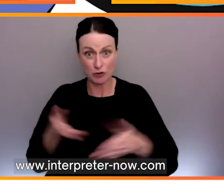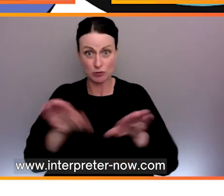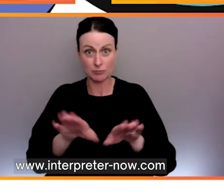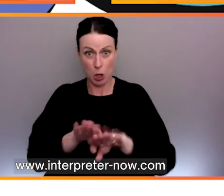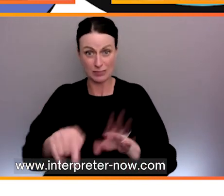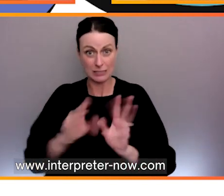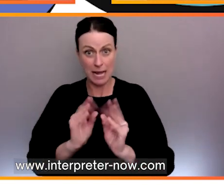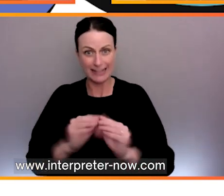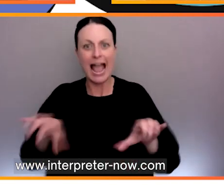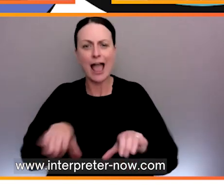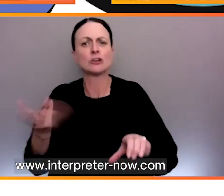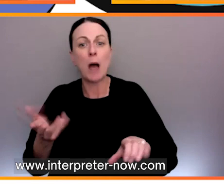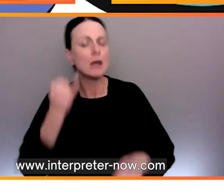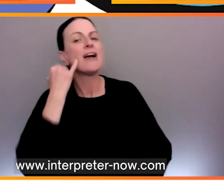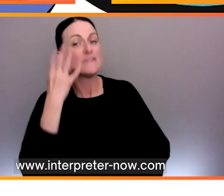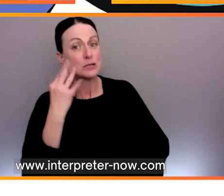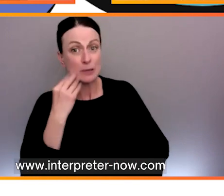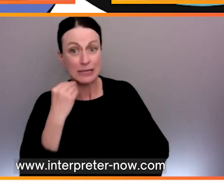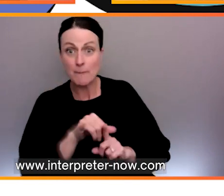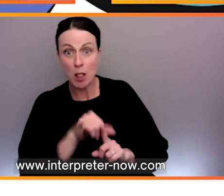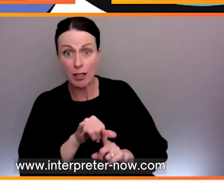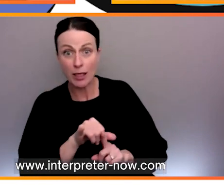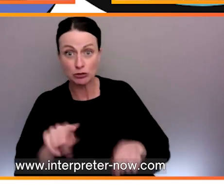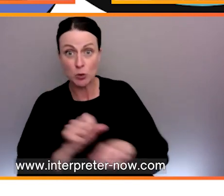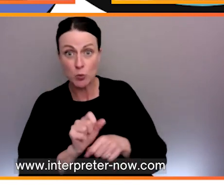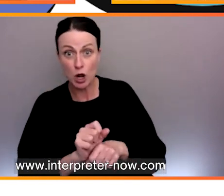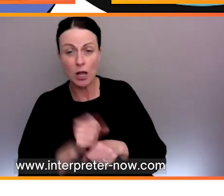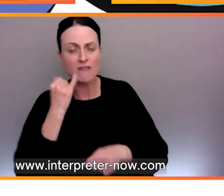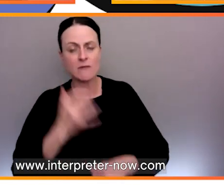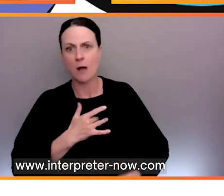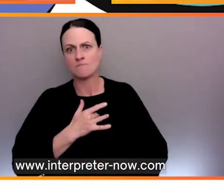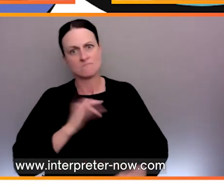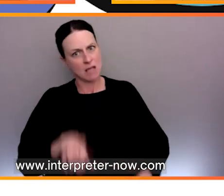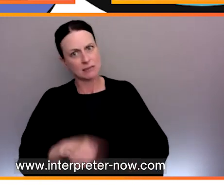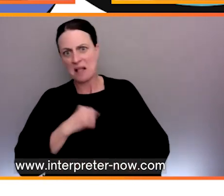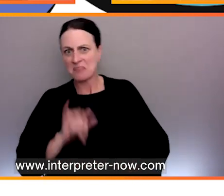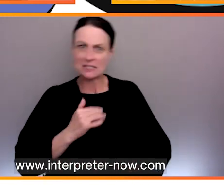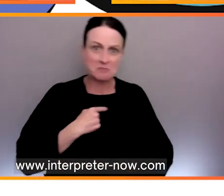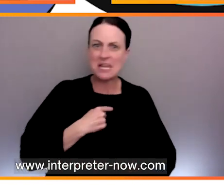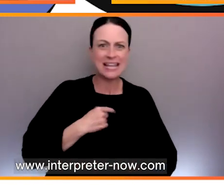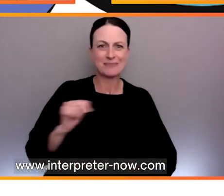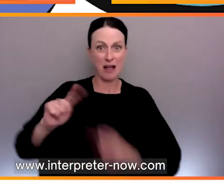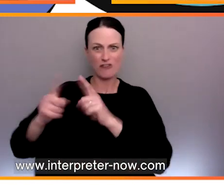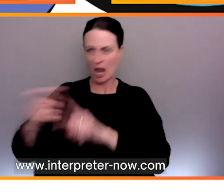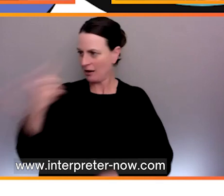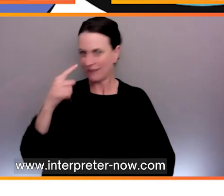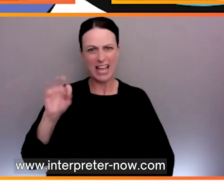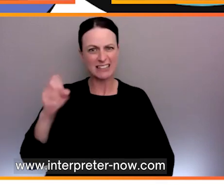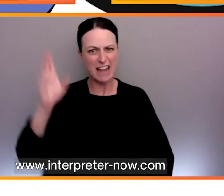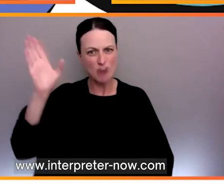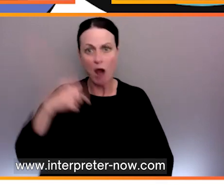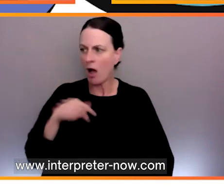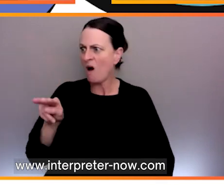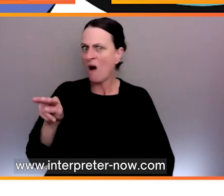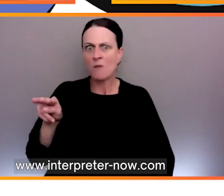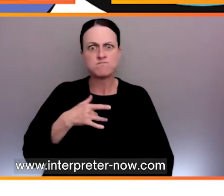it did when my friend sent me that TEDx, and I went, "Oh my God, that's exactly." Then understand a few things. One